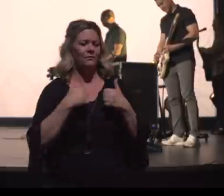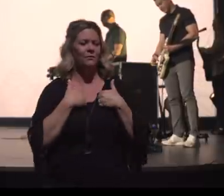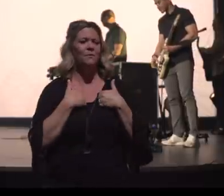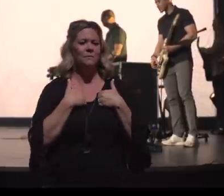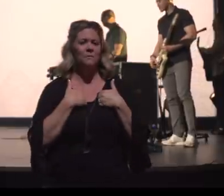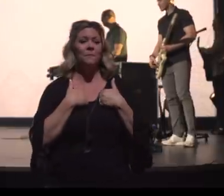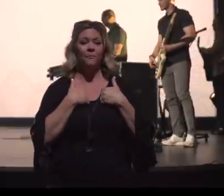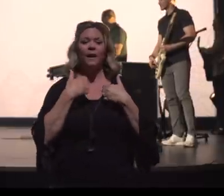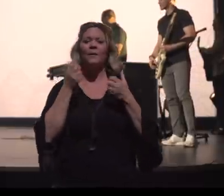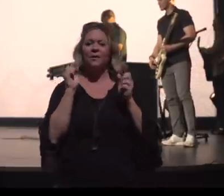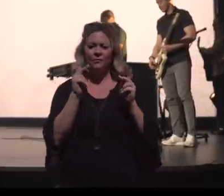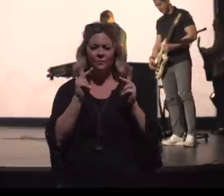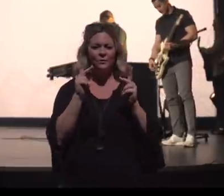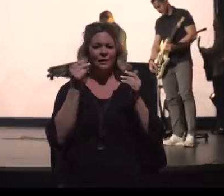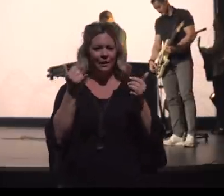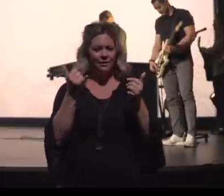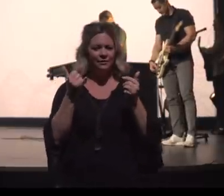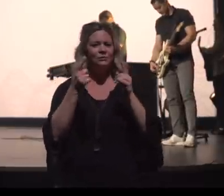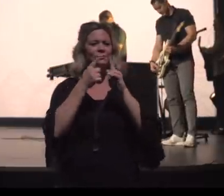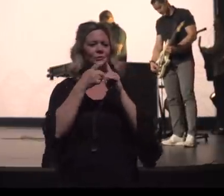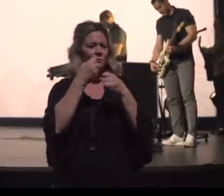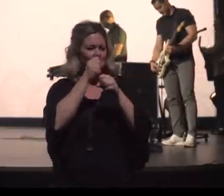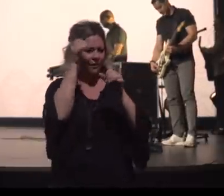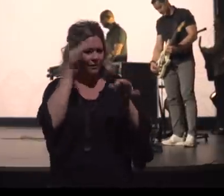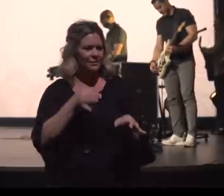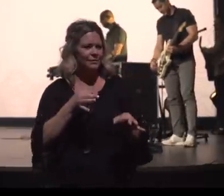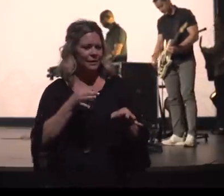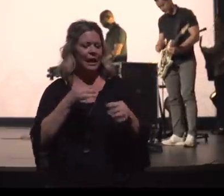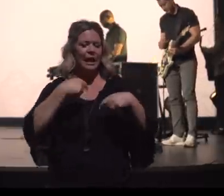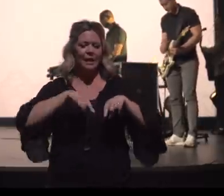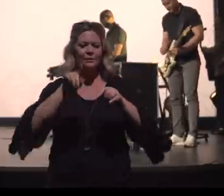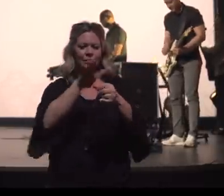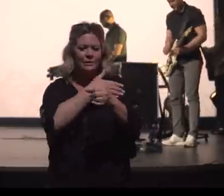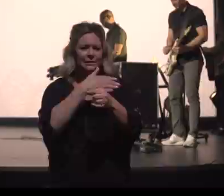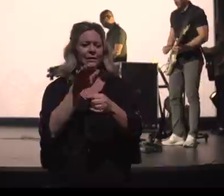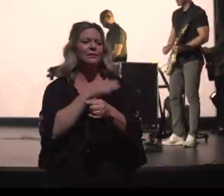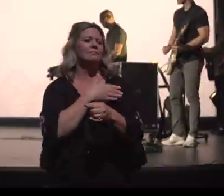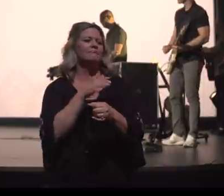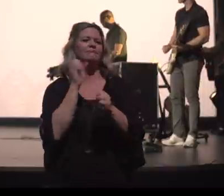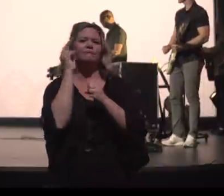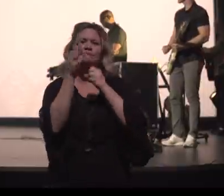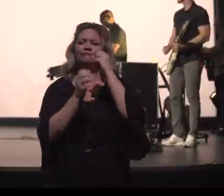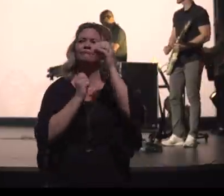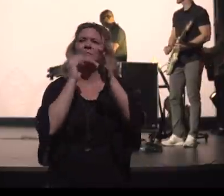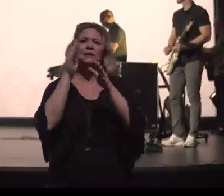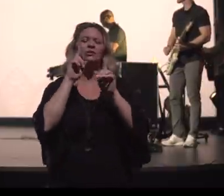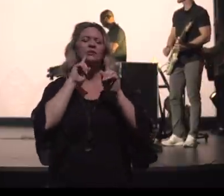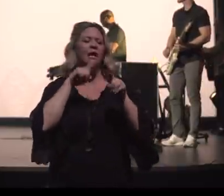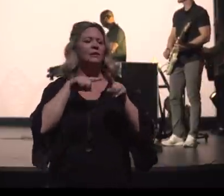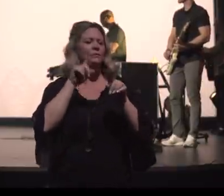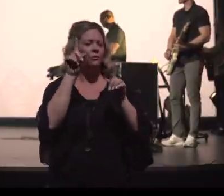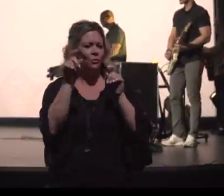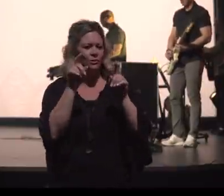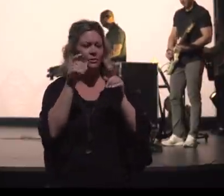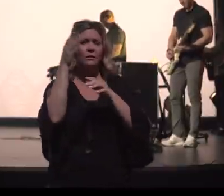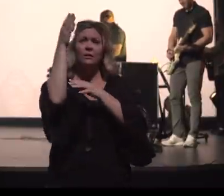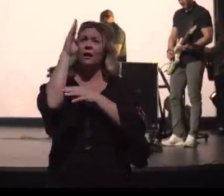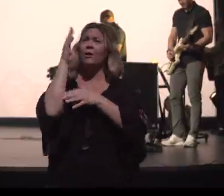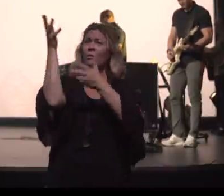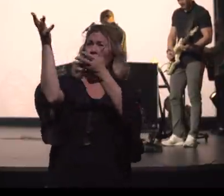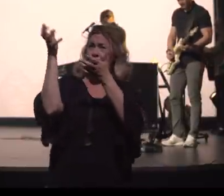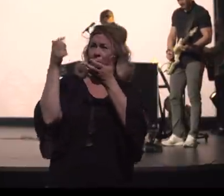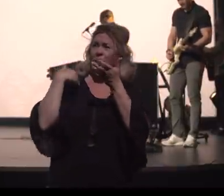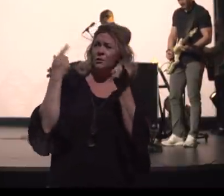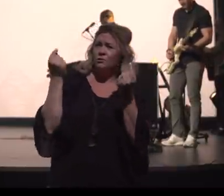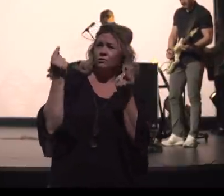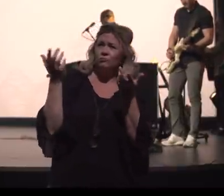you. Our band's going to sing two songs. As we sing these, you just answer this question. God, what do you want me to do? And whatever